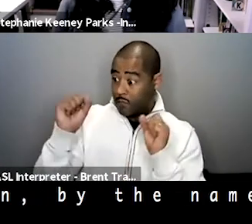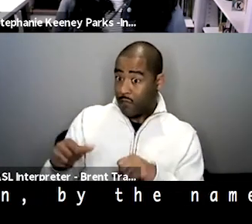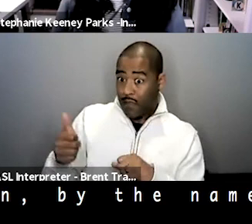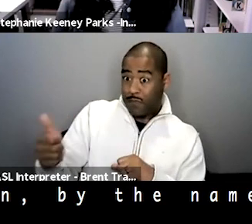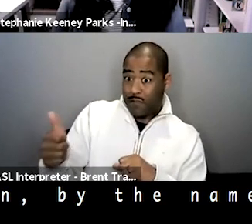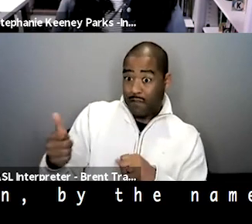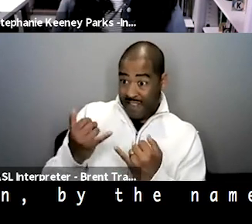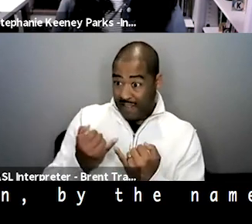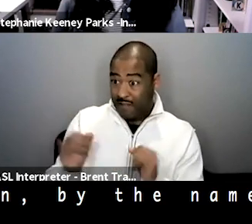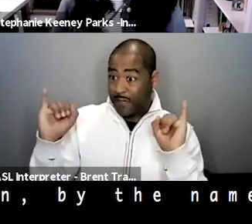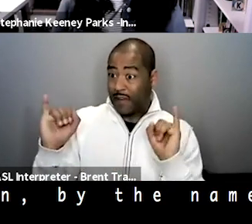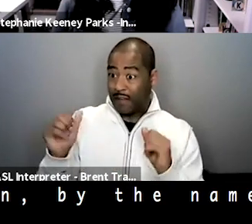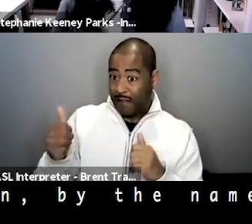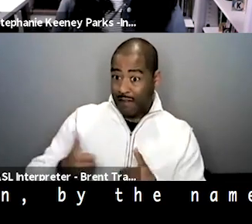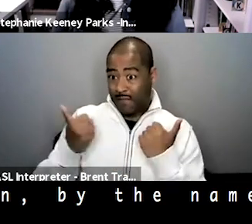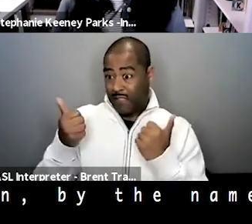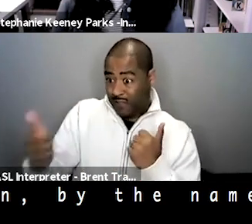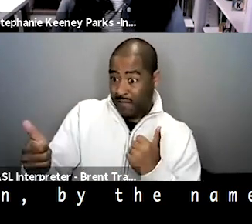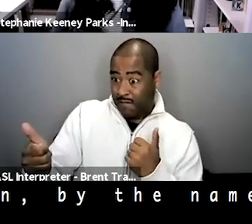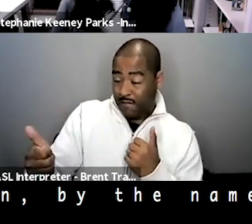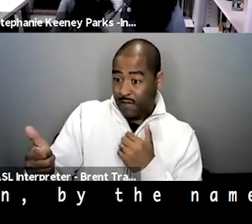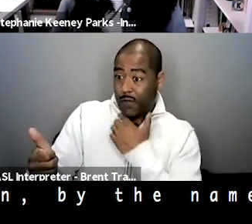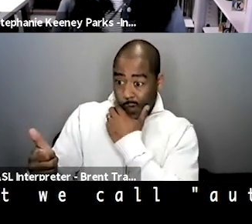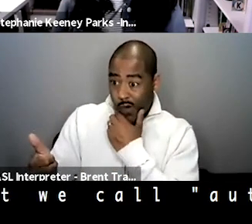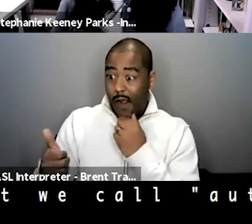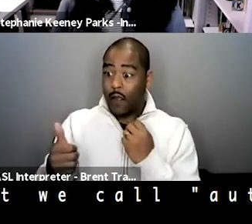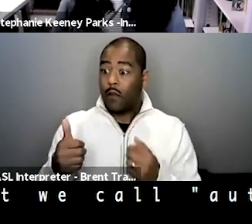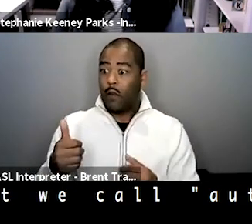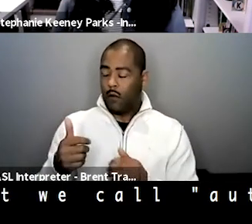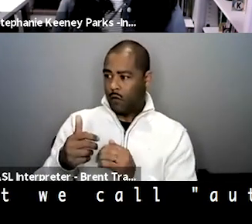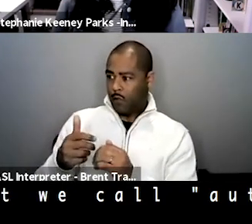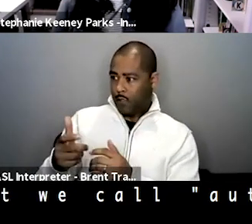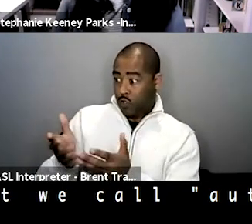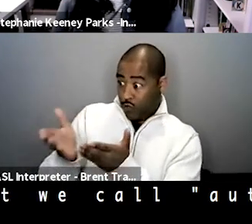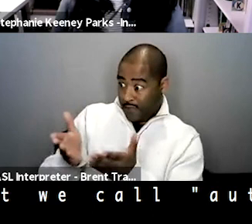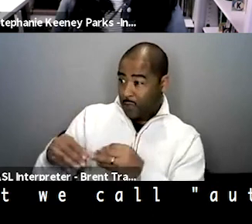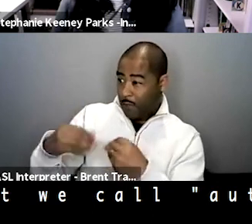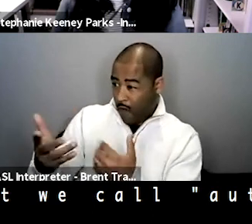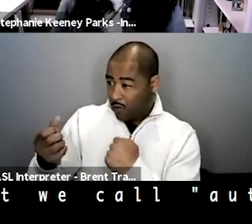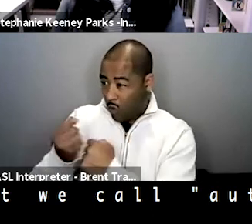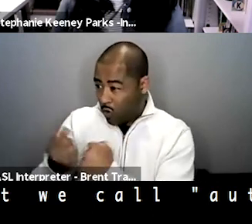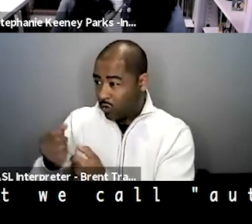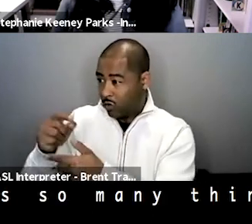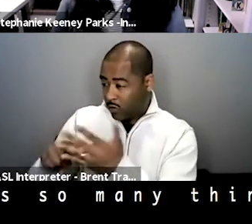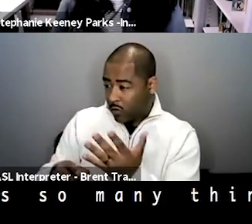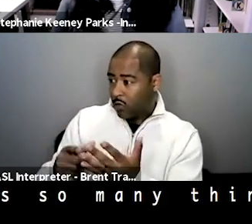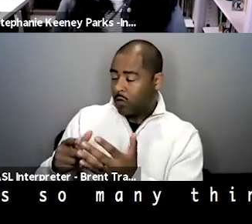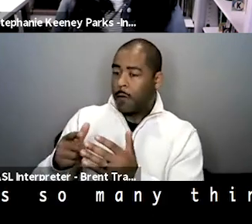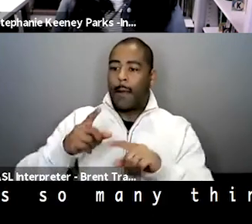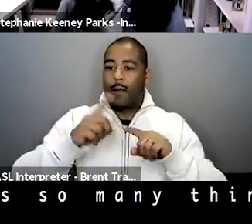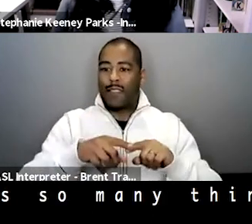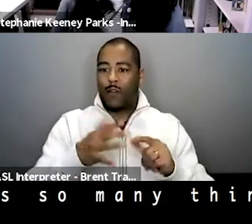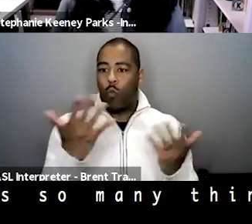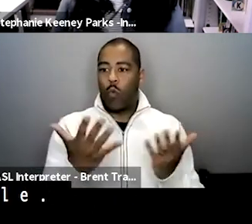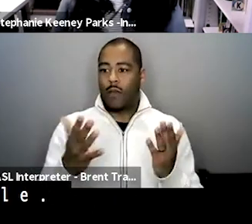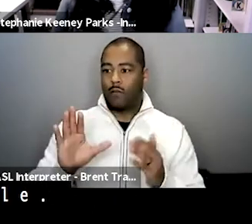And by the definition, by the name of, you know, what we call autism, that